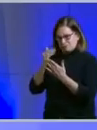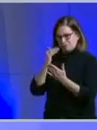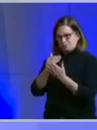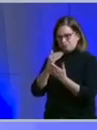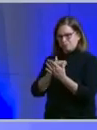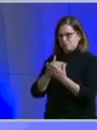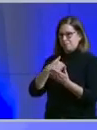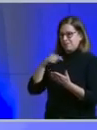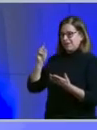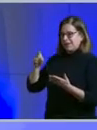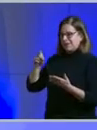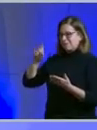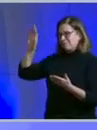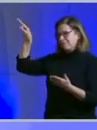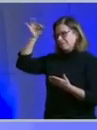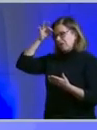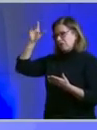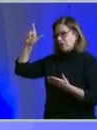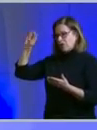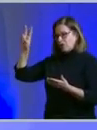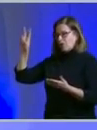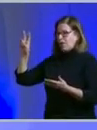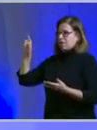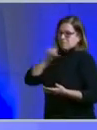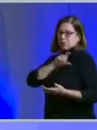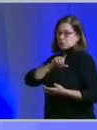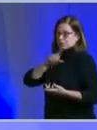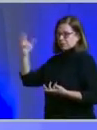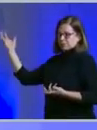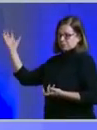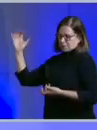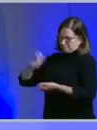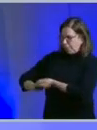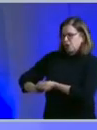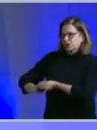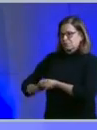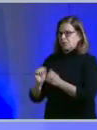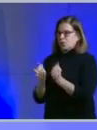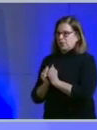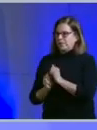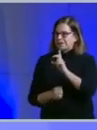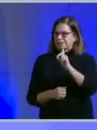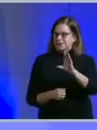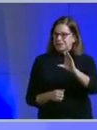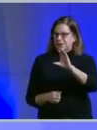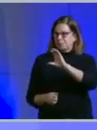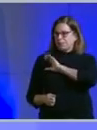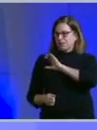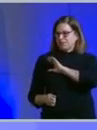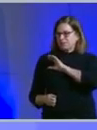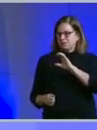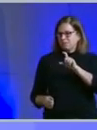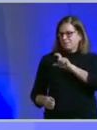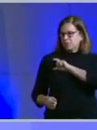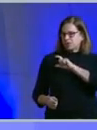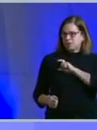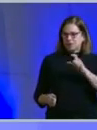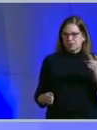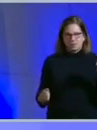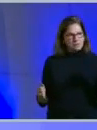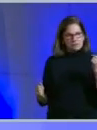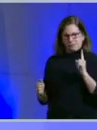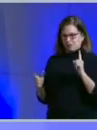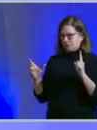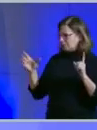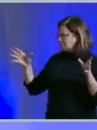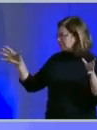law enforcement partners engaged. We have federal law enforcement task forces that work all over the